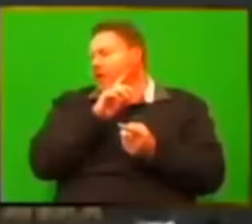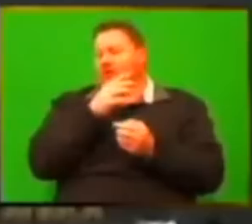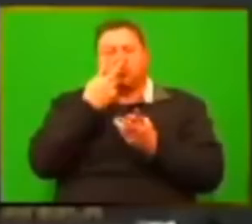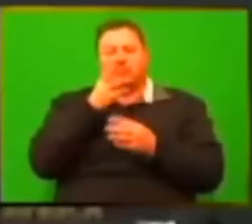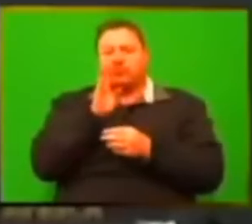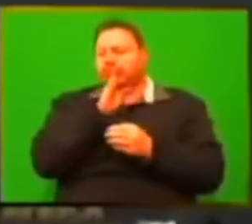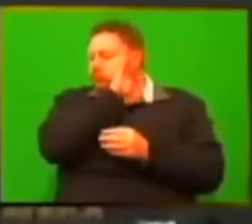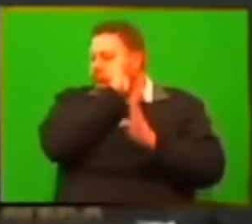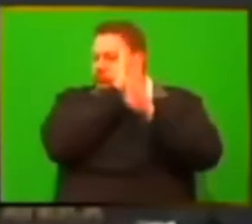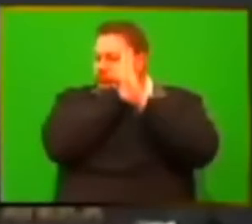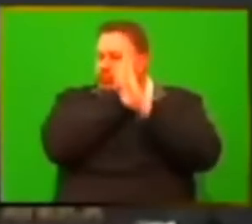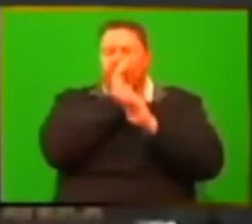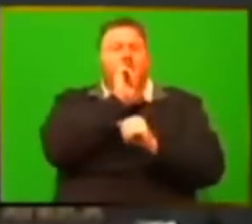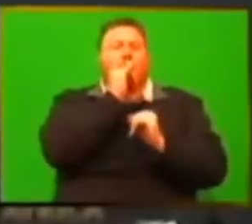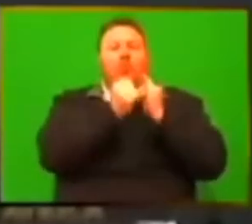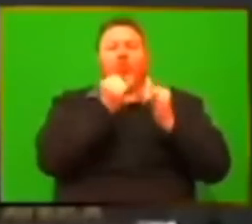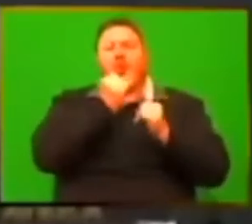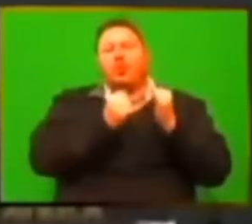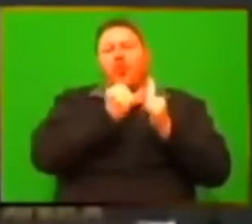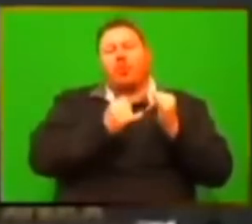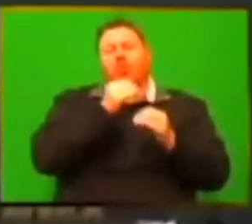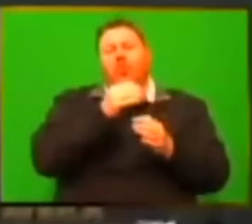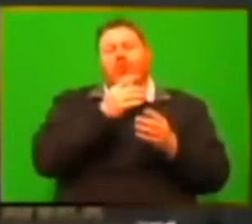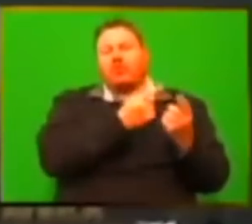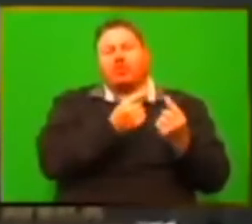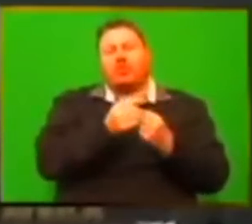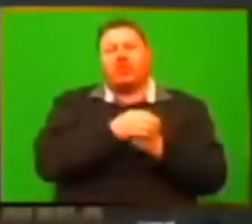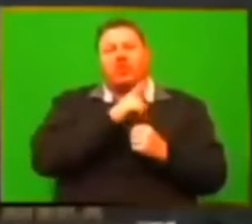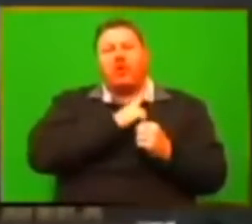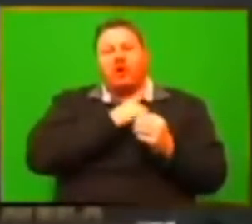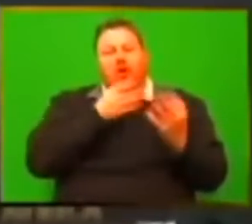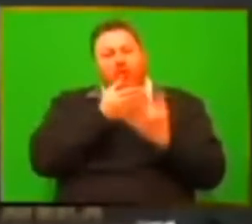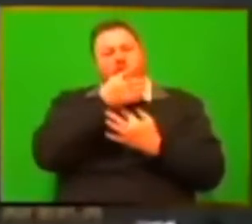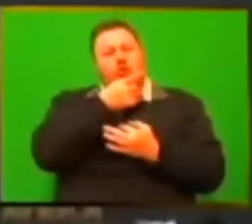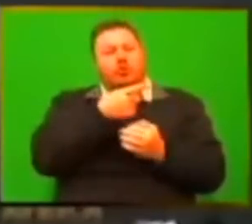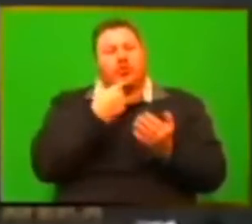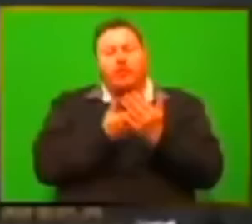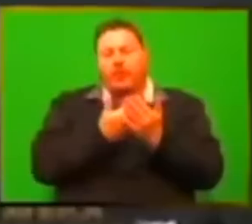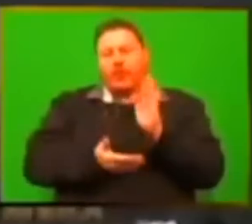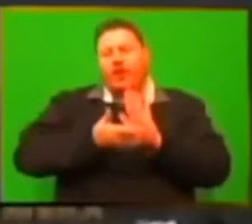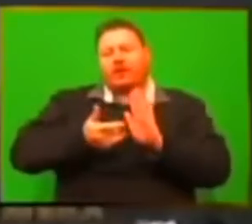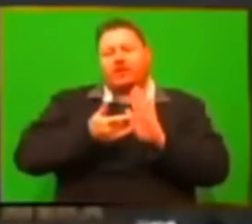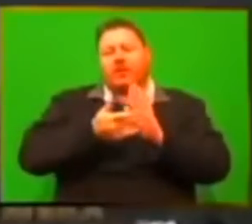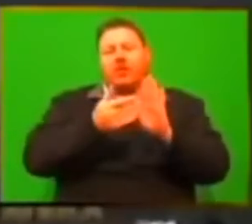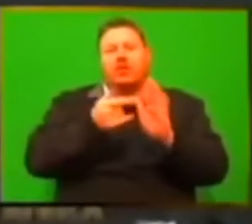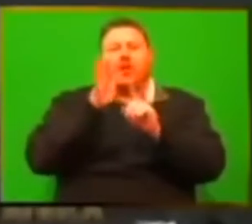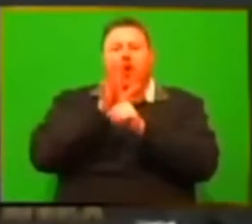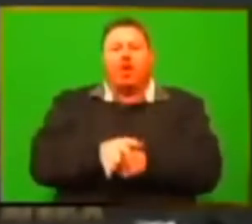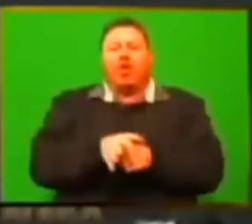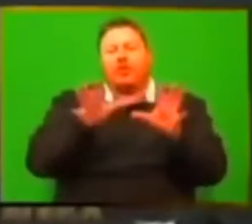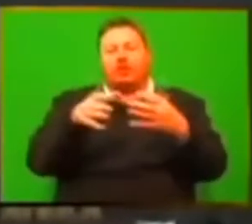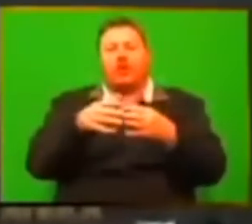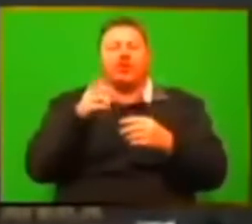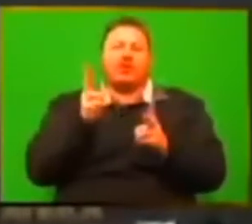wrongdoing against you, because through you, they believe that they will perpetuate the exploitation of the oppressed class